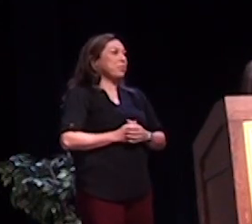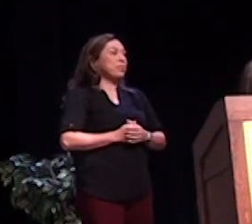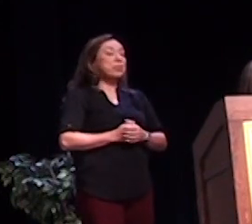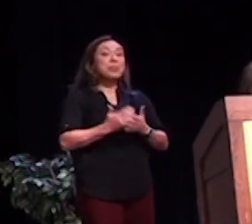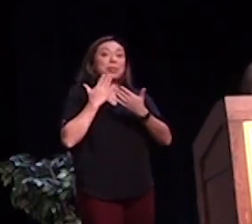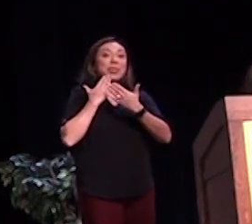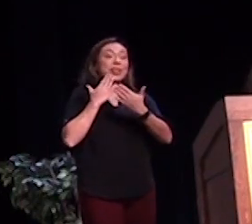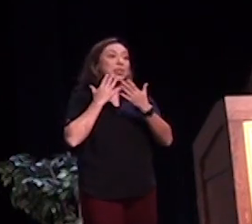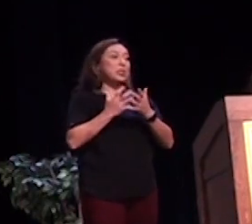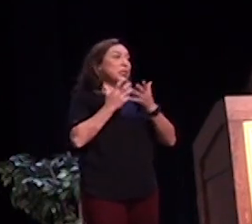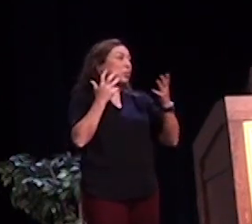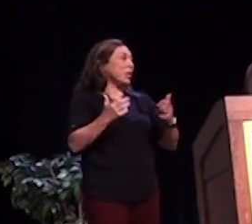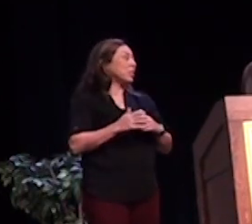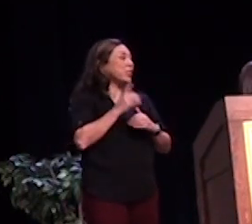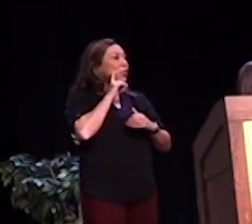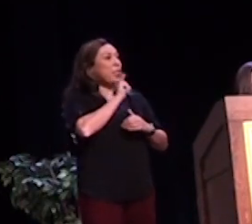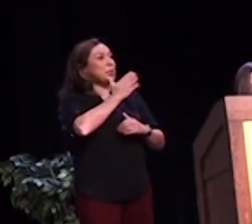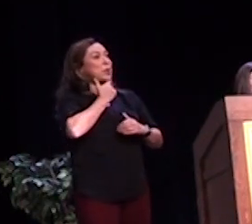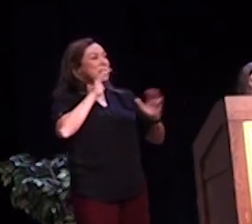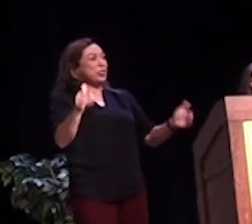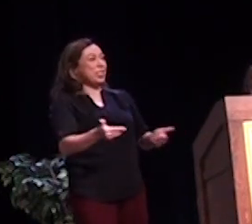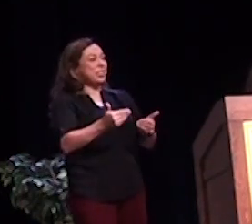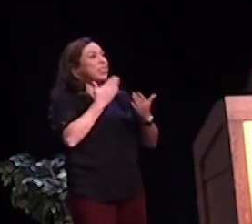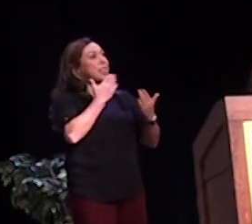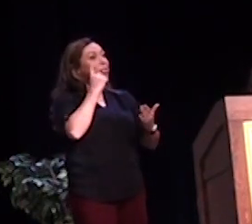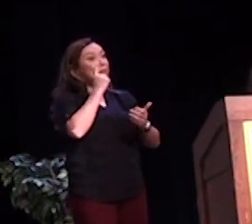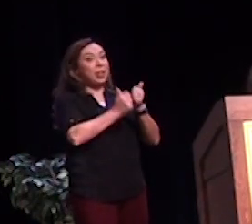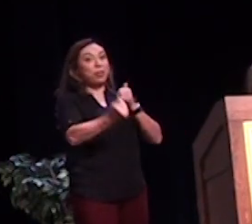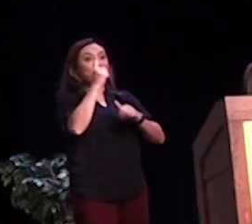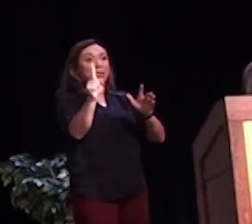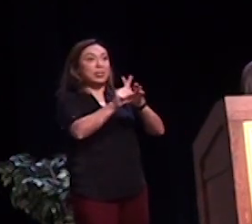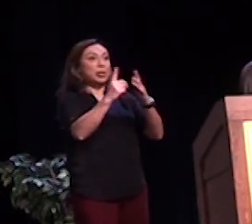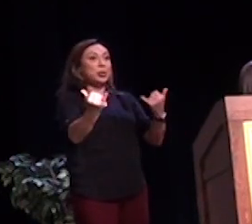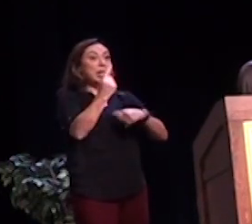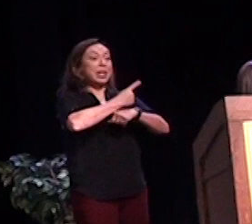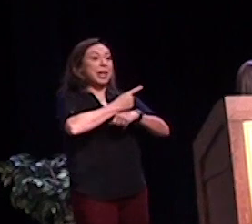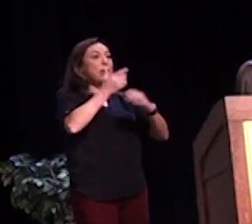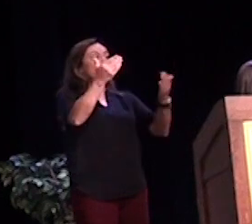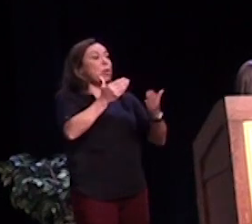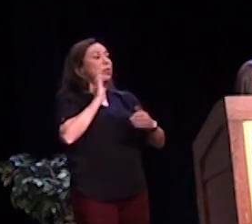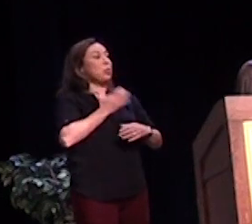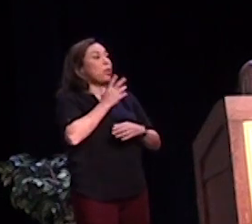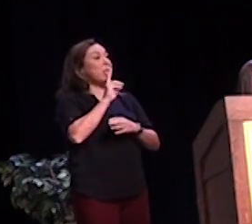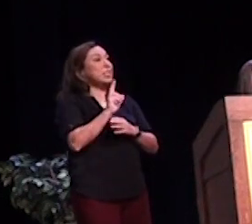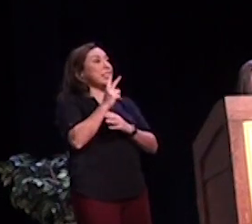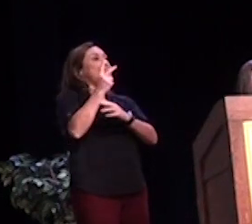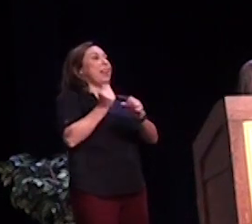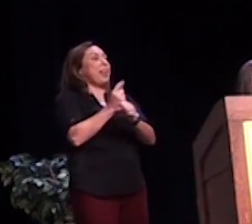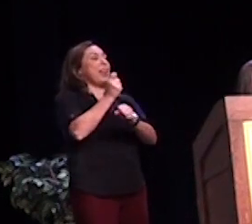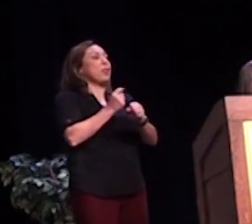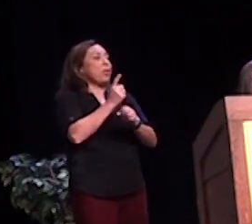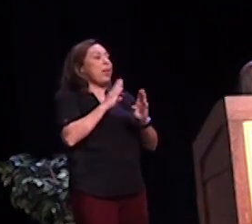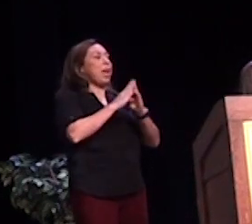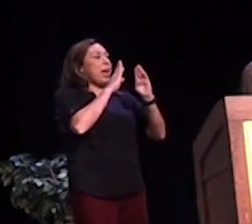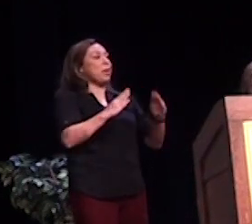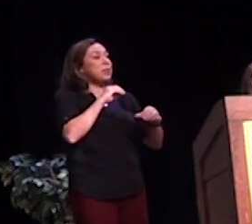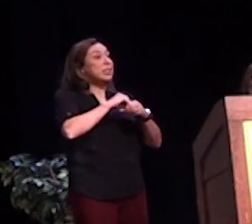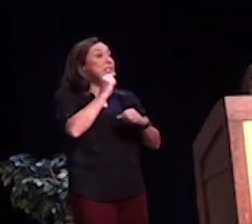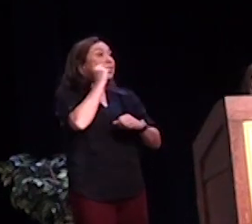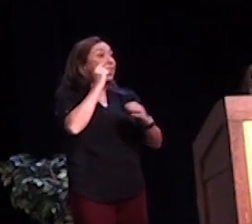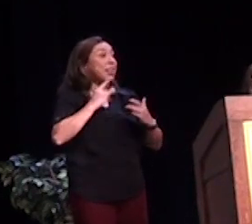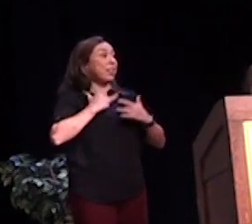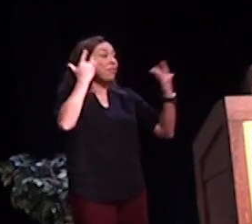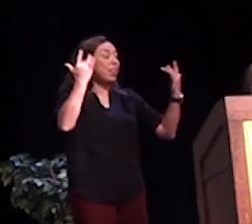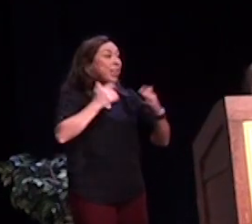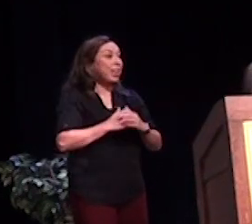Thank you, Siboney, for the introduction. And thank you, everyone, for being here today. Welcome to our second annual Housing in San Antonio